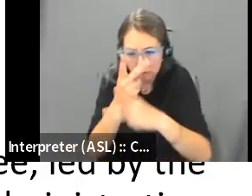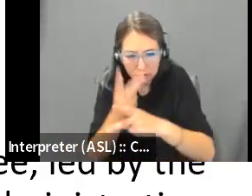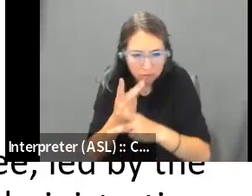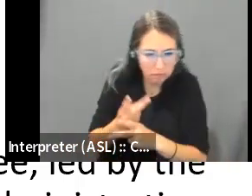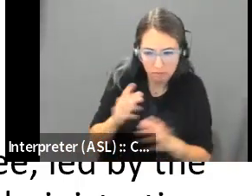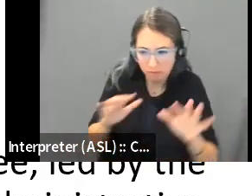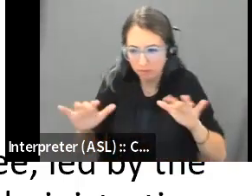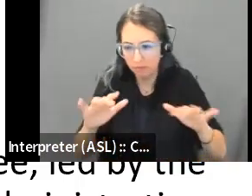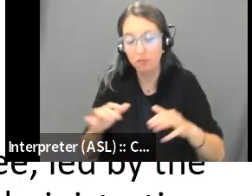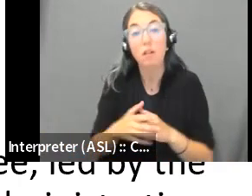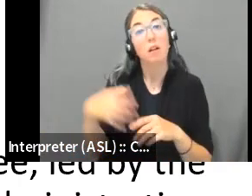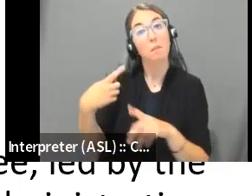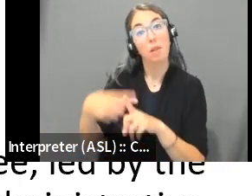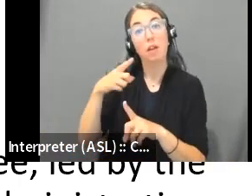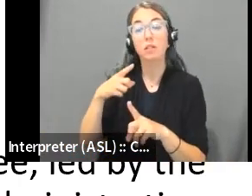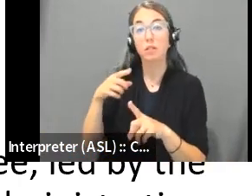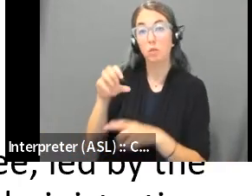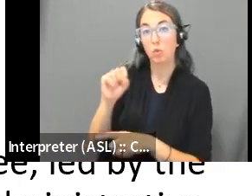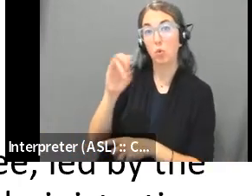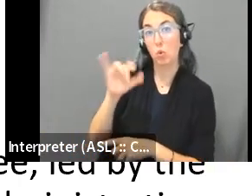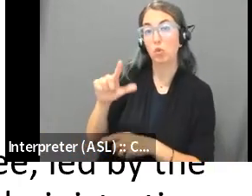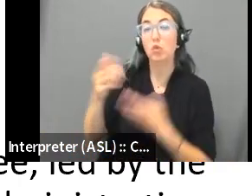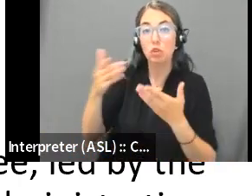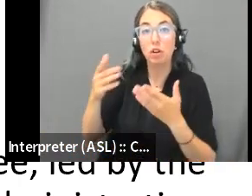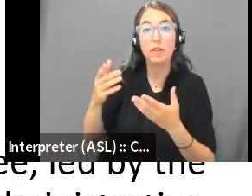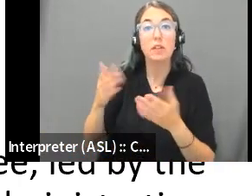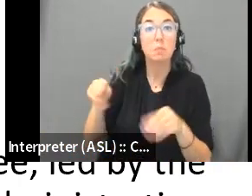include social service providers and healthcare providers as well.